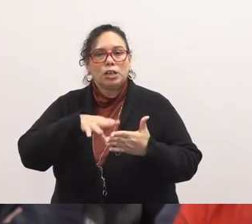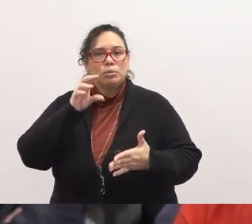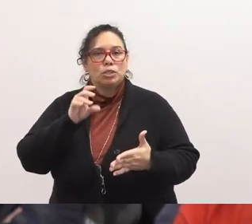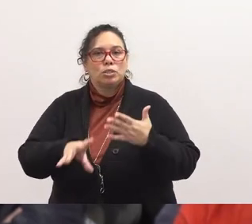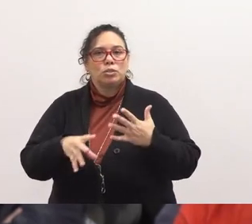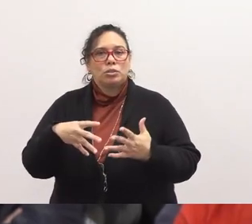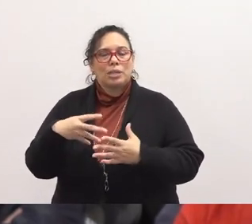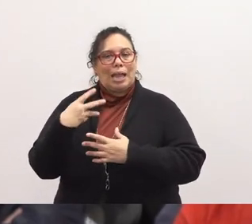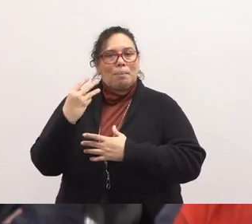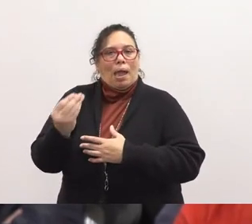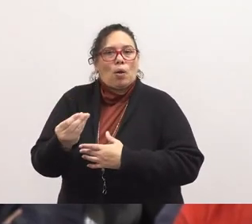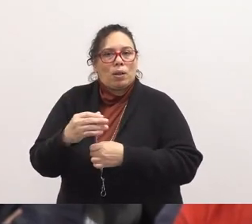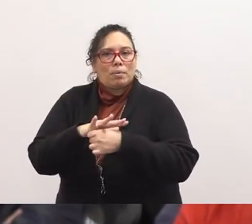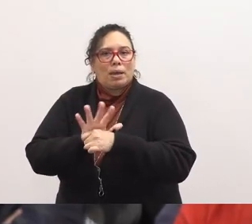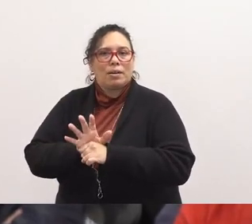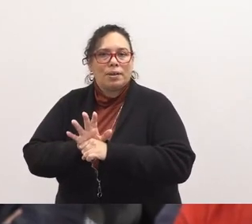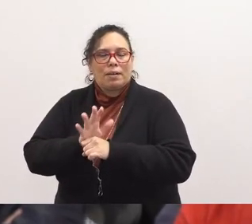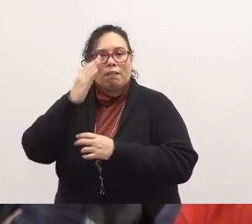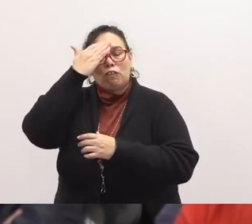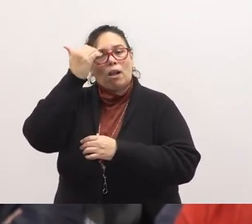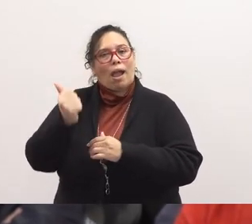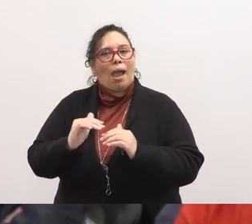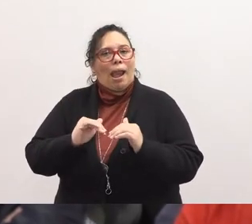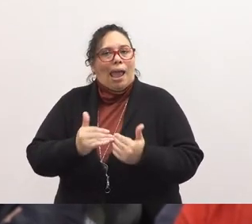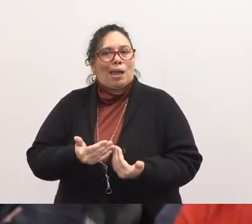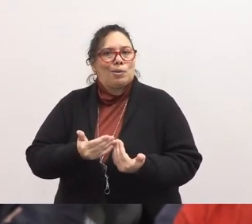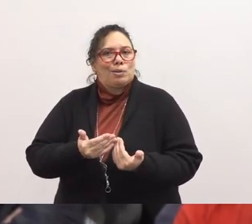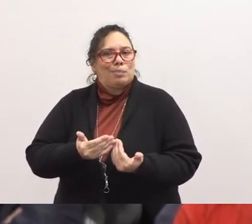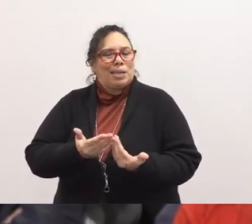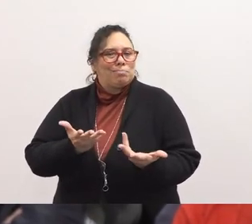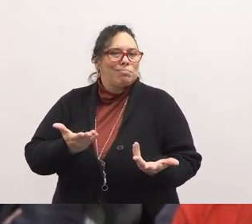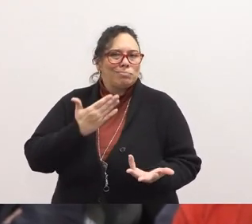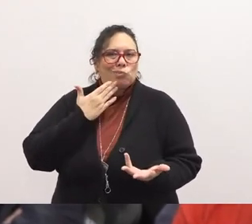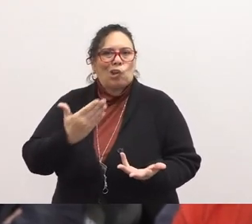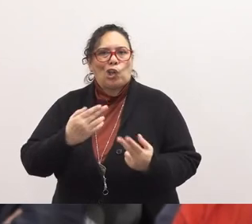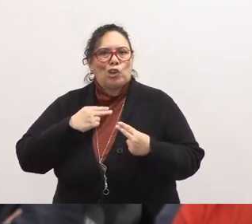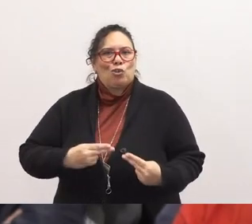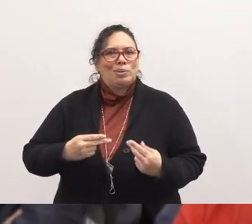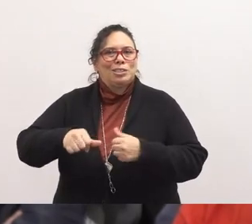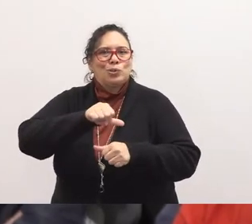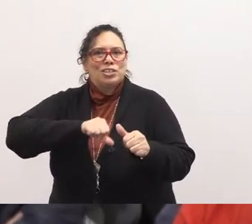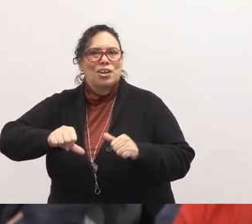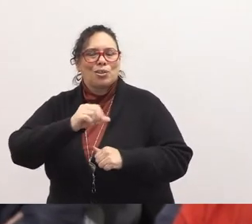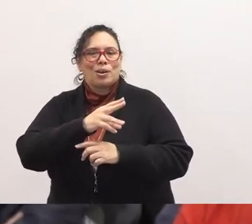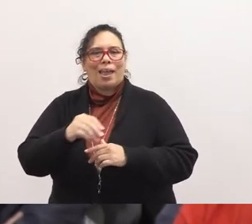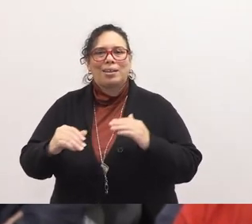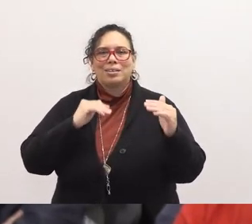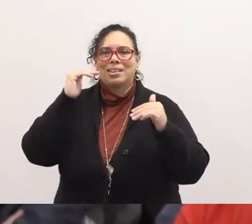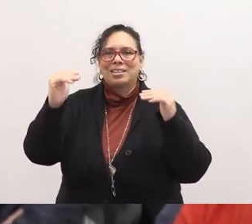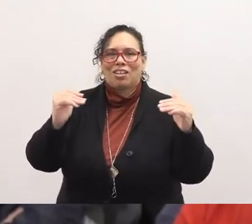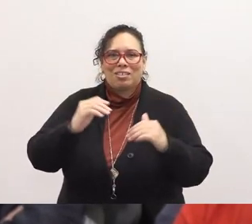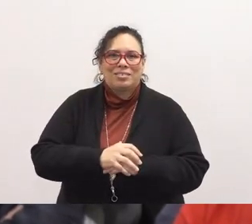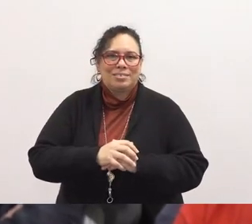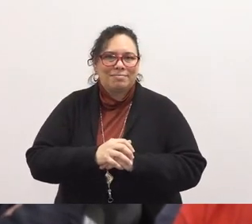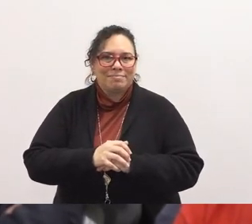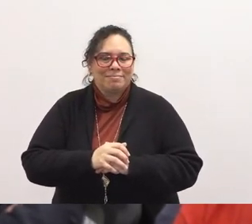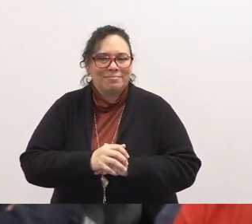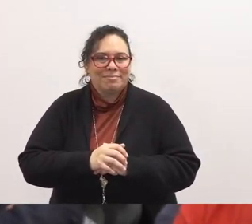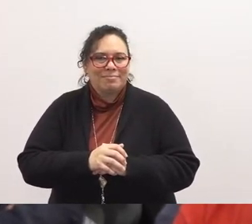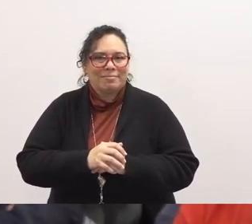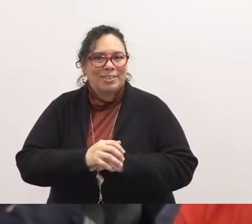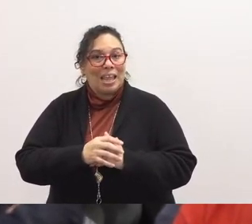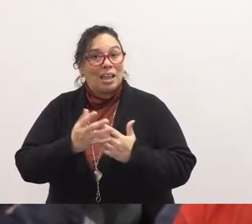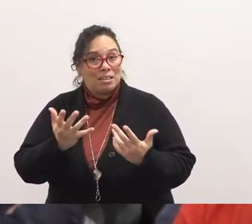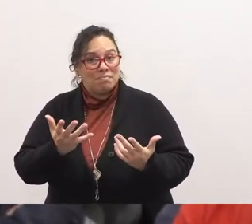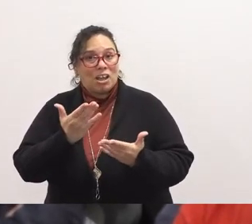out of the pandemic having forgotten how to be decent humans, both to each other and to the adults on campus. Add to these things